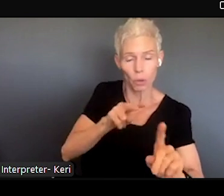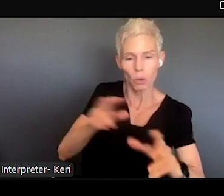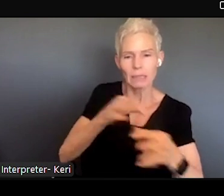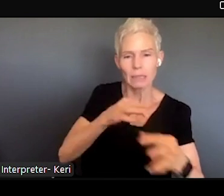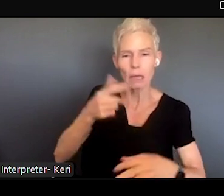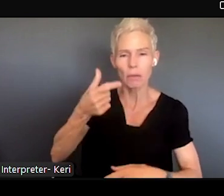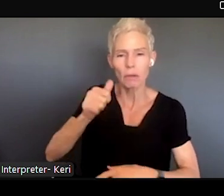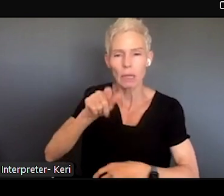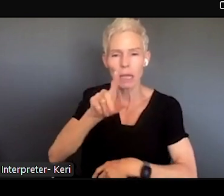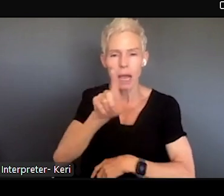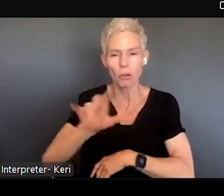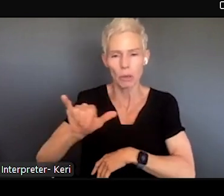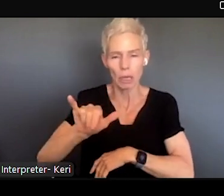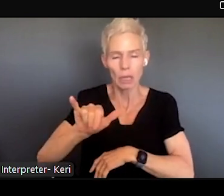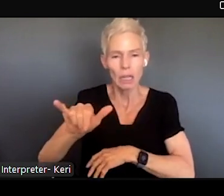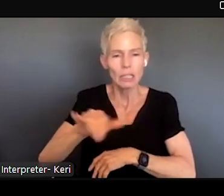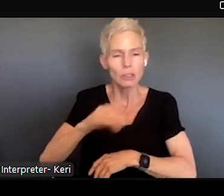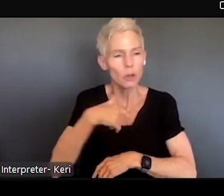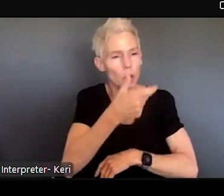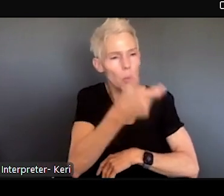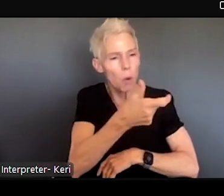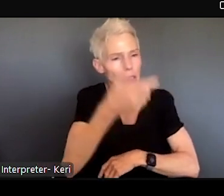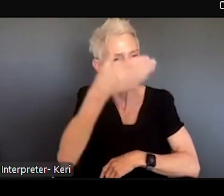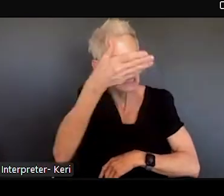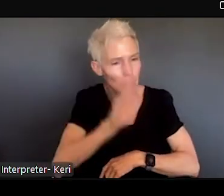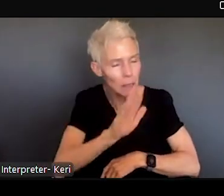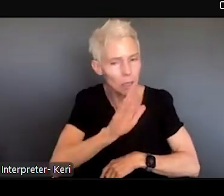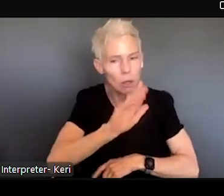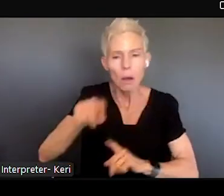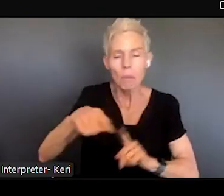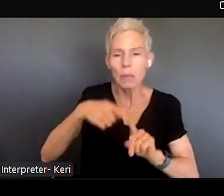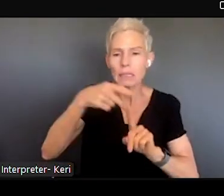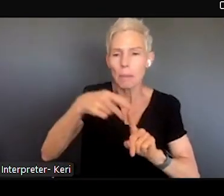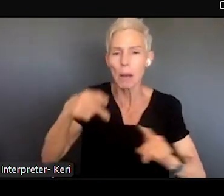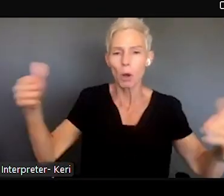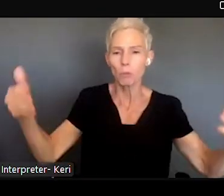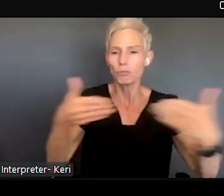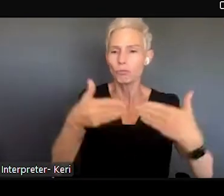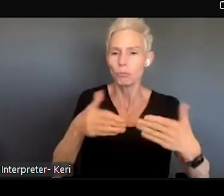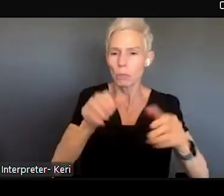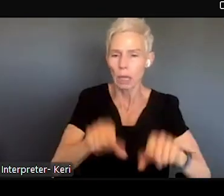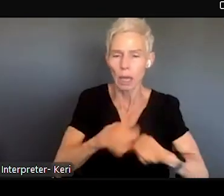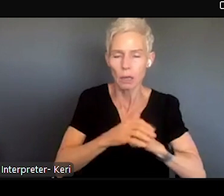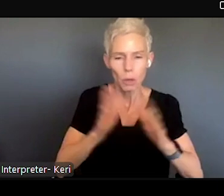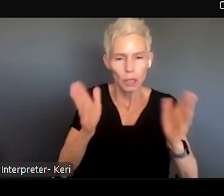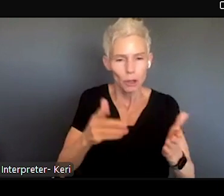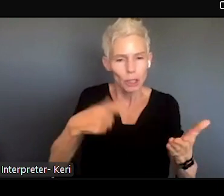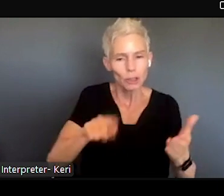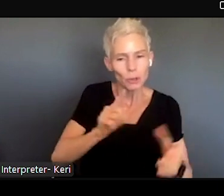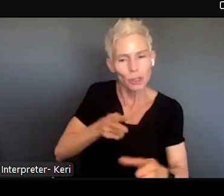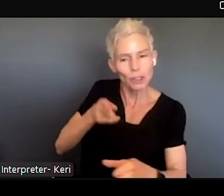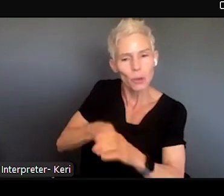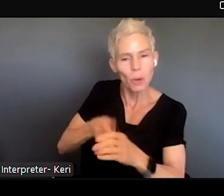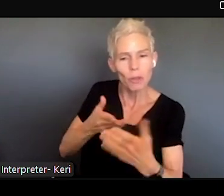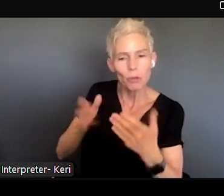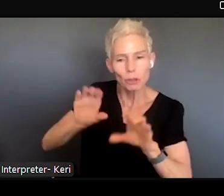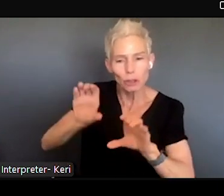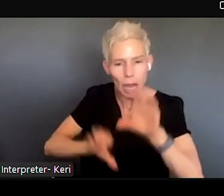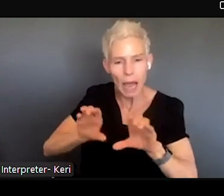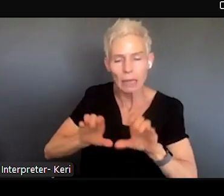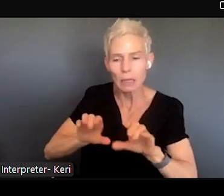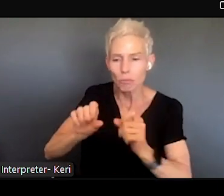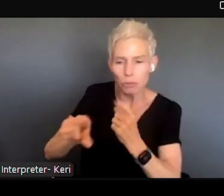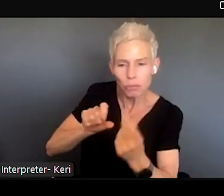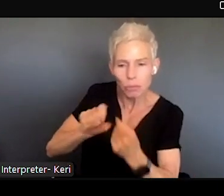speaker and the PowerPoint side by side. We encourage you to join in with the chat, share your thoughts and your